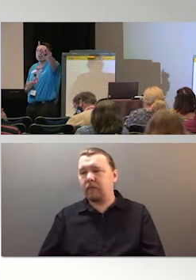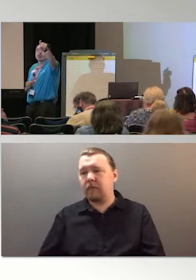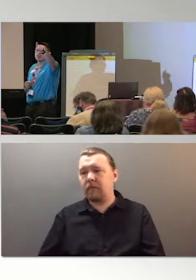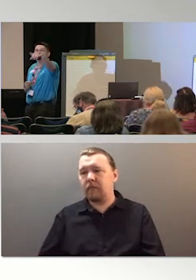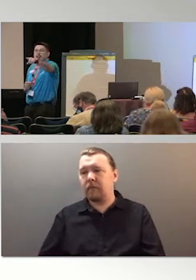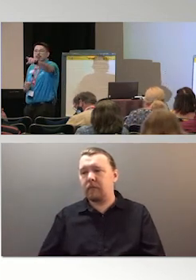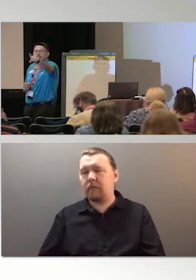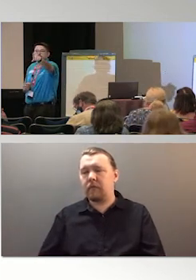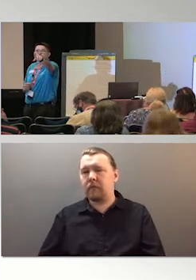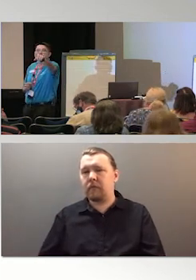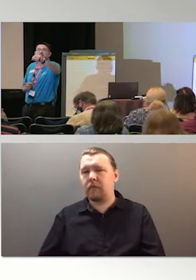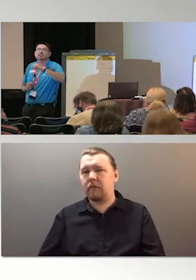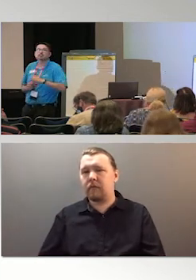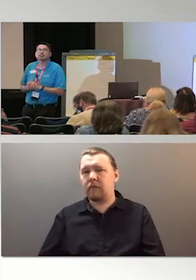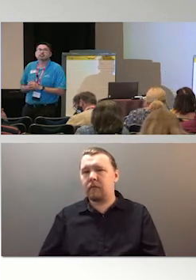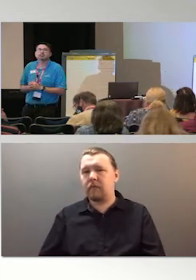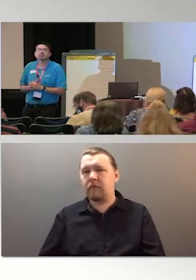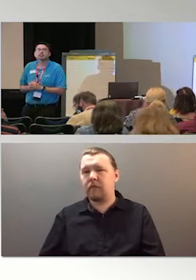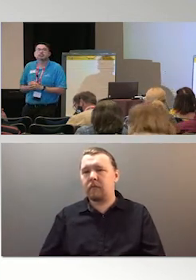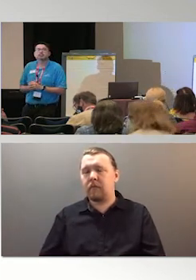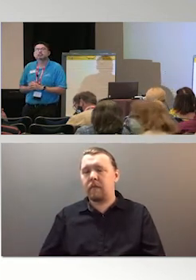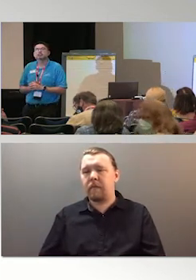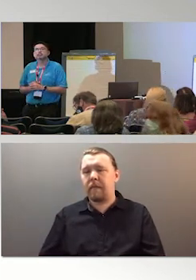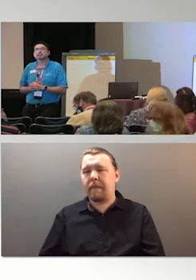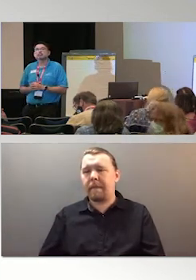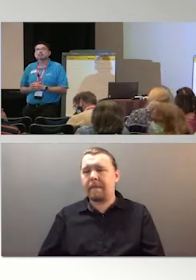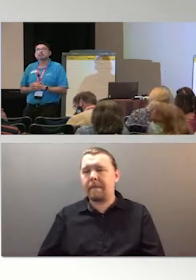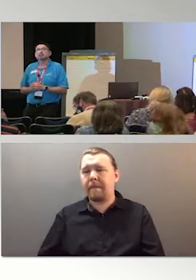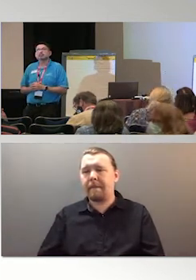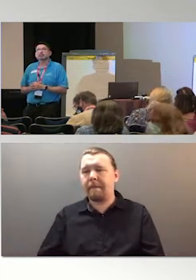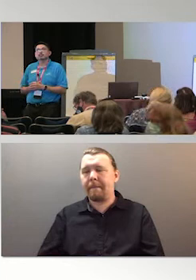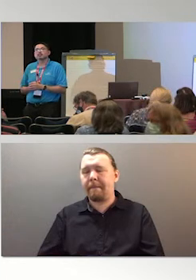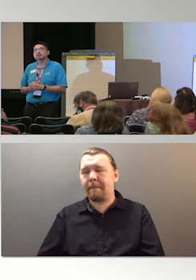Let me go her, and then I'll come to you, sir. Yes.